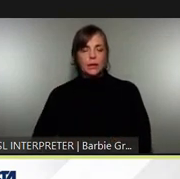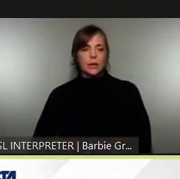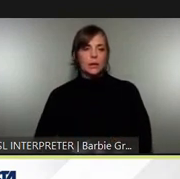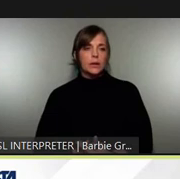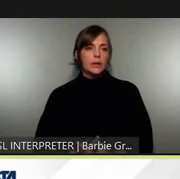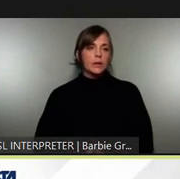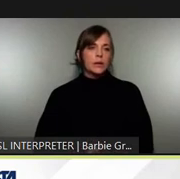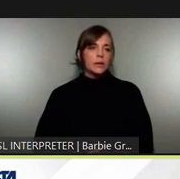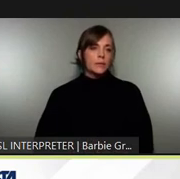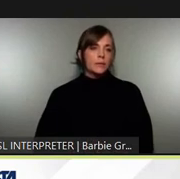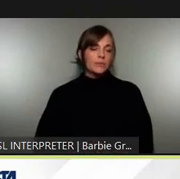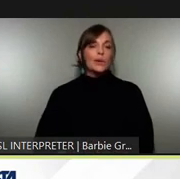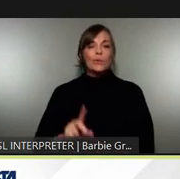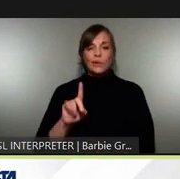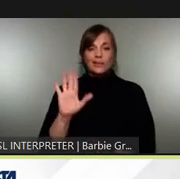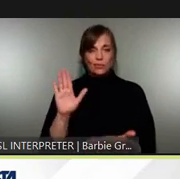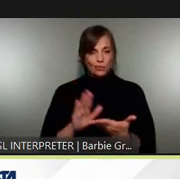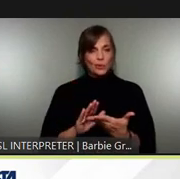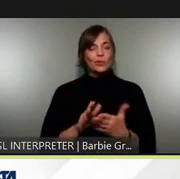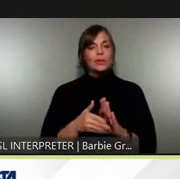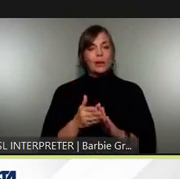TARTA does have reduced operations.